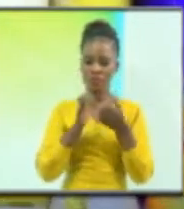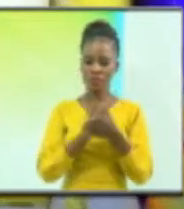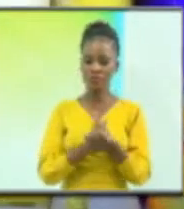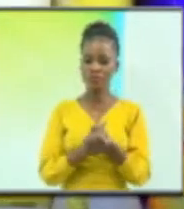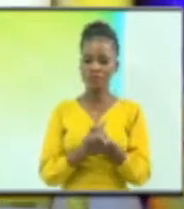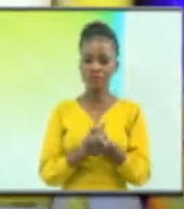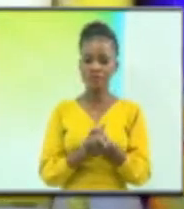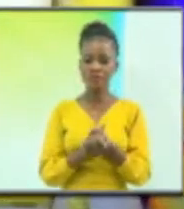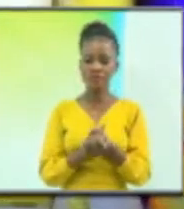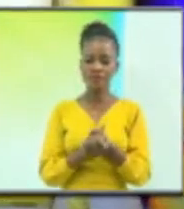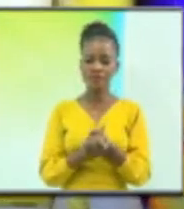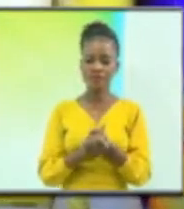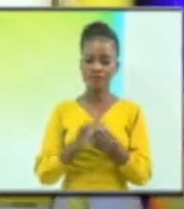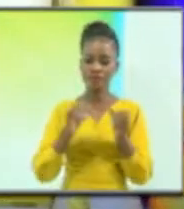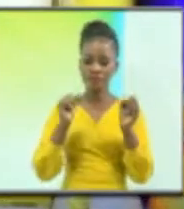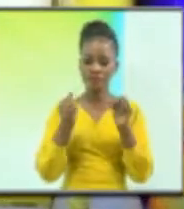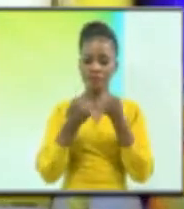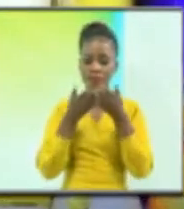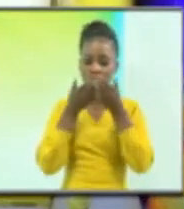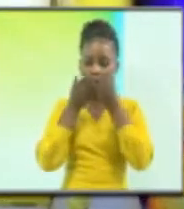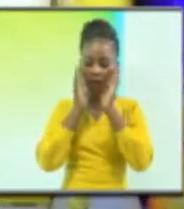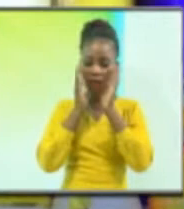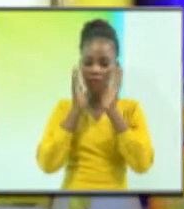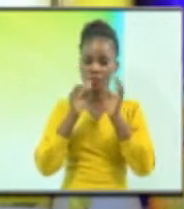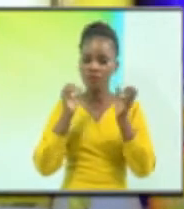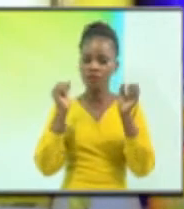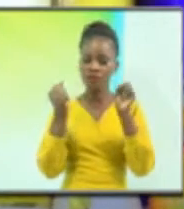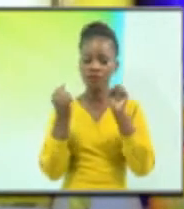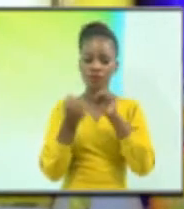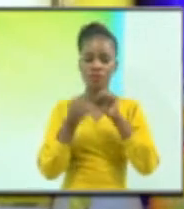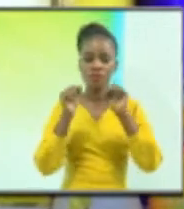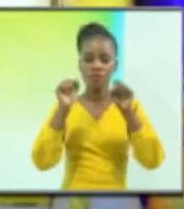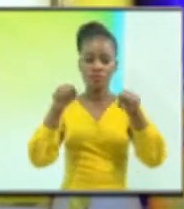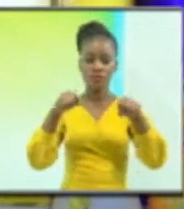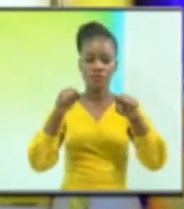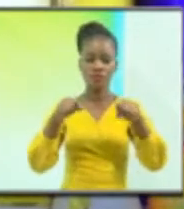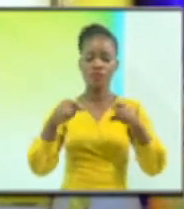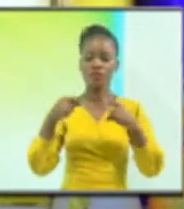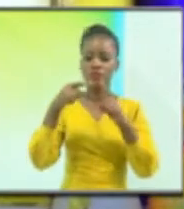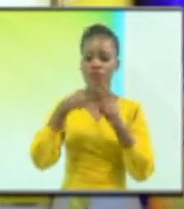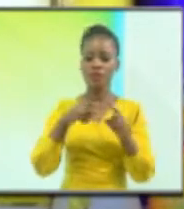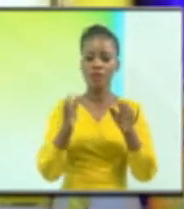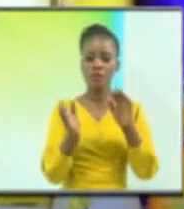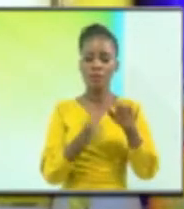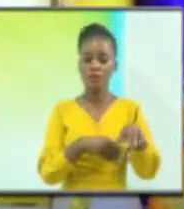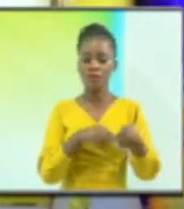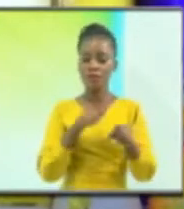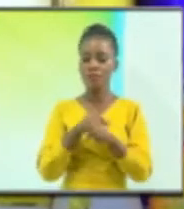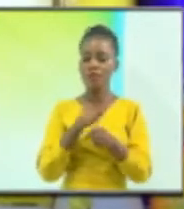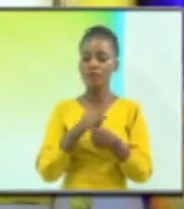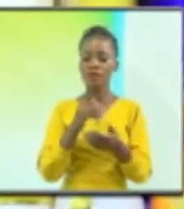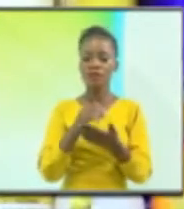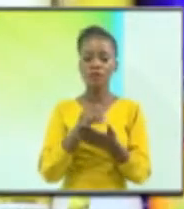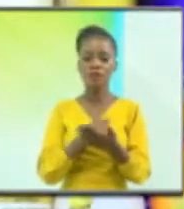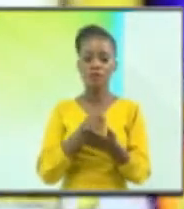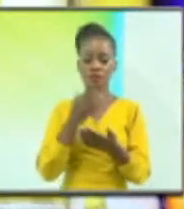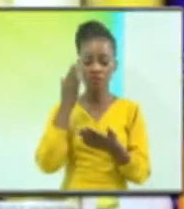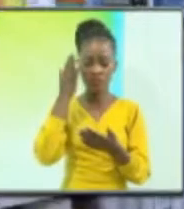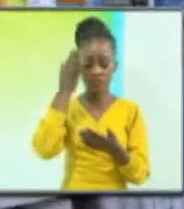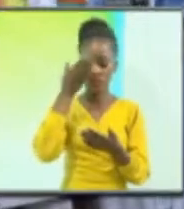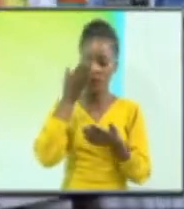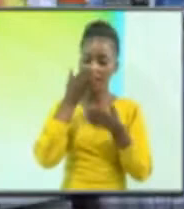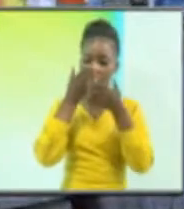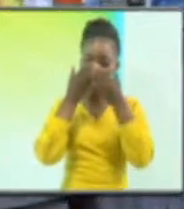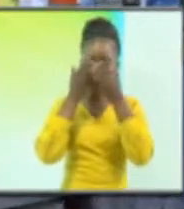The changing shape of the export market can be attributed to shifting global business market for cosmetics, which